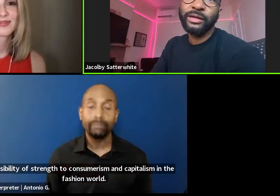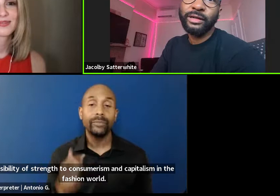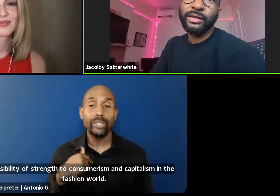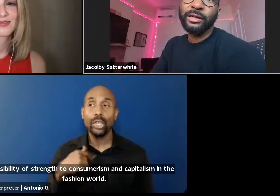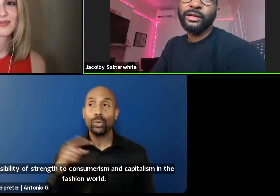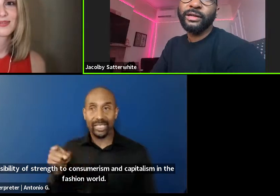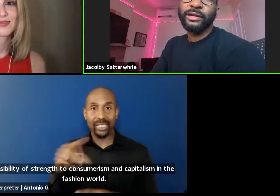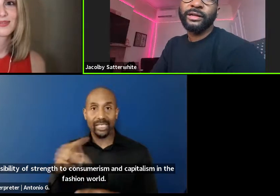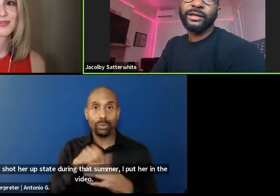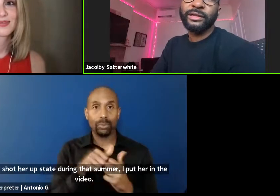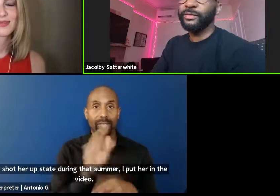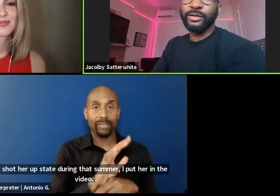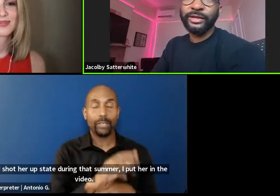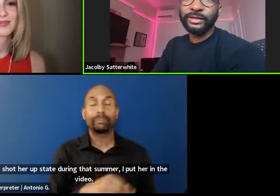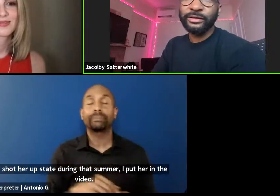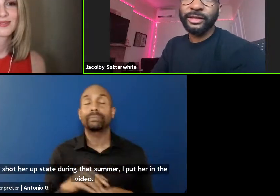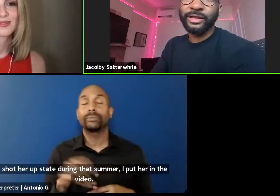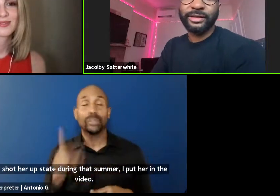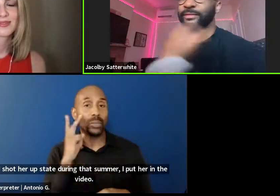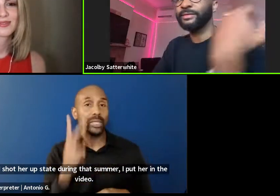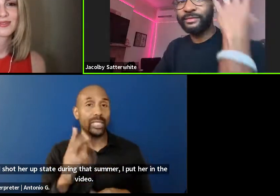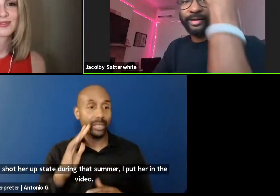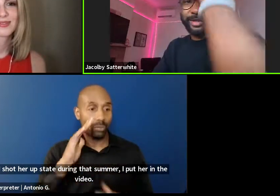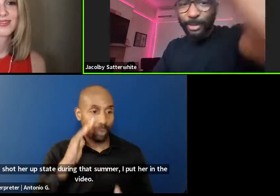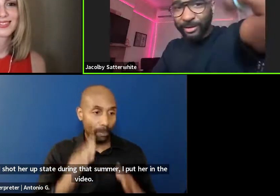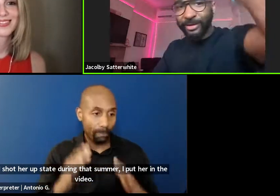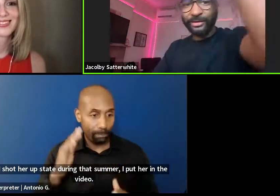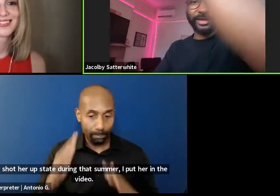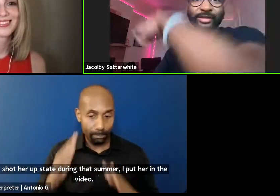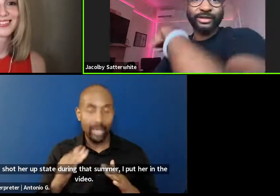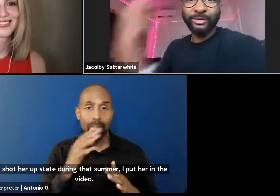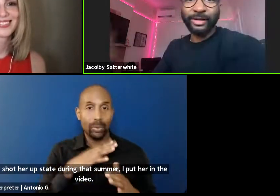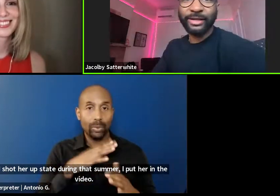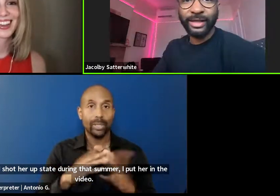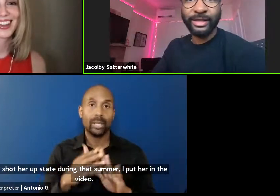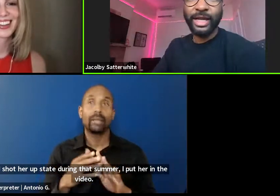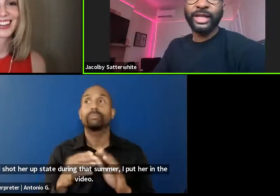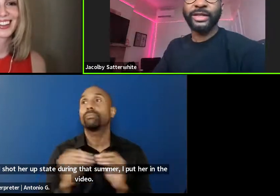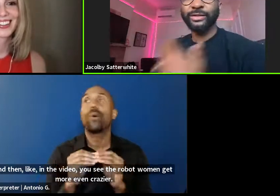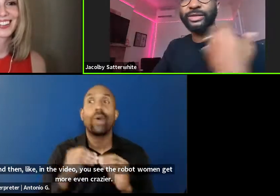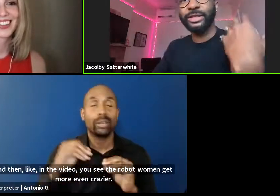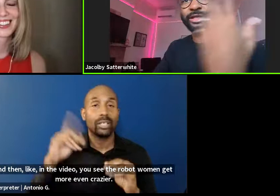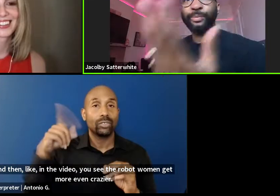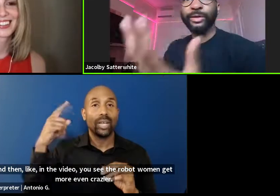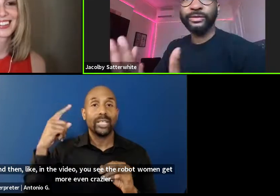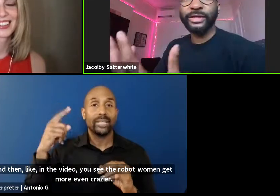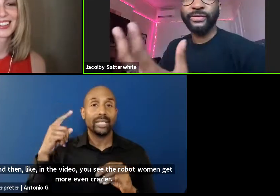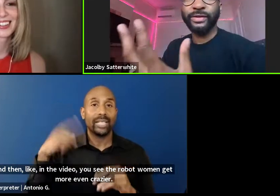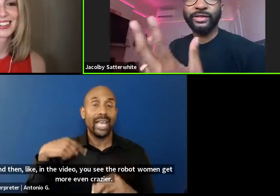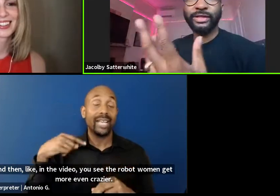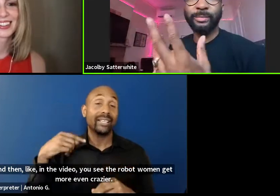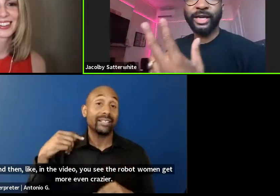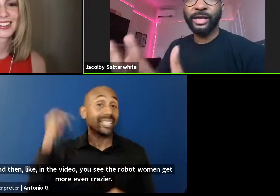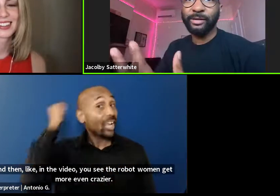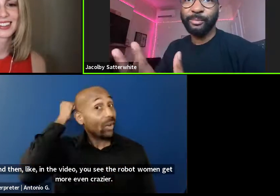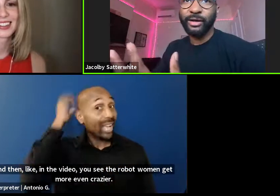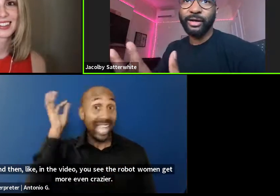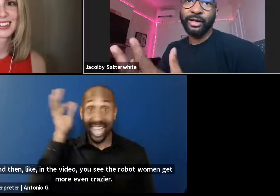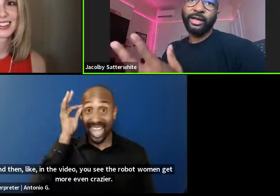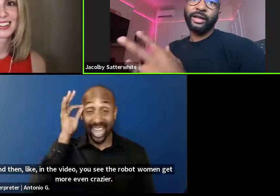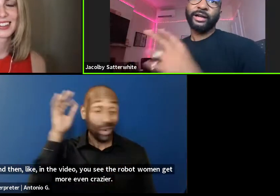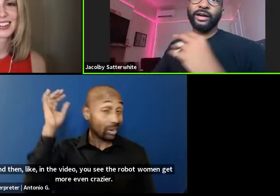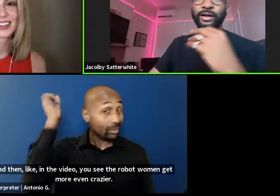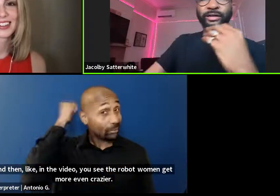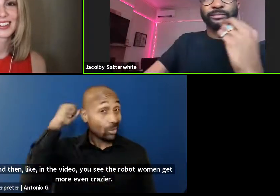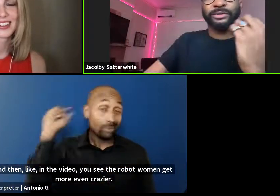more, even crazier, like, right, their ponytails are like destroying everything. Yeah. Then you see the protest footage in McCarran